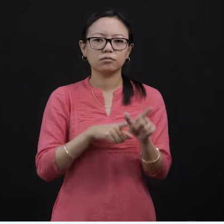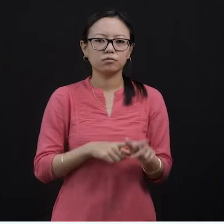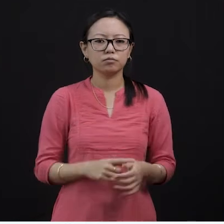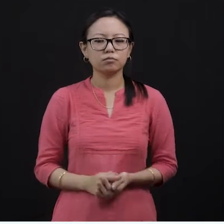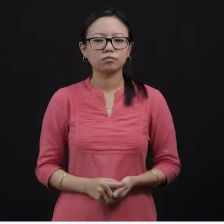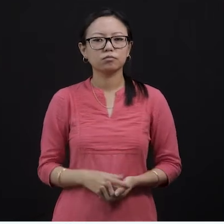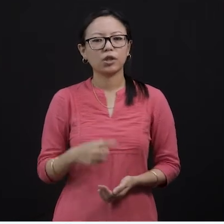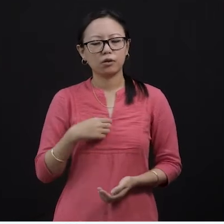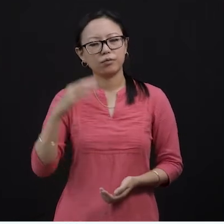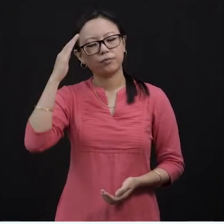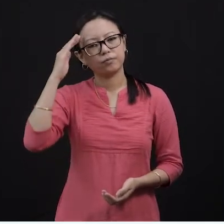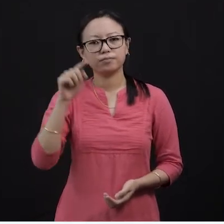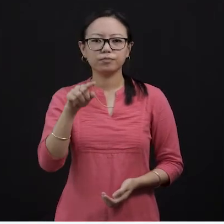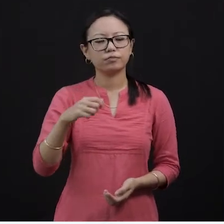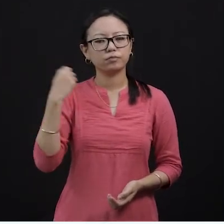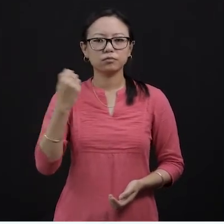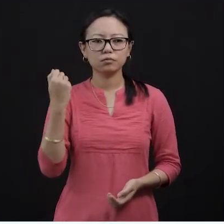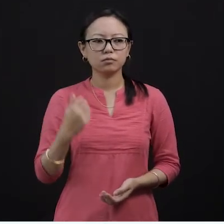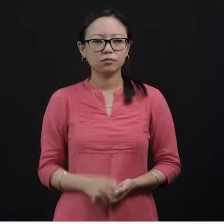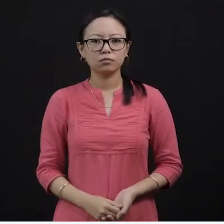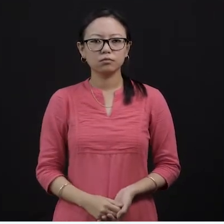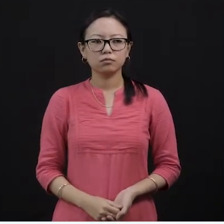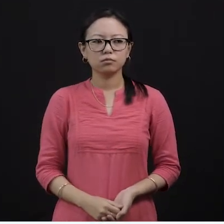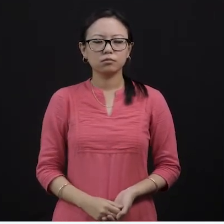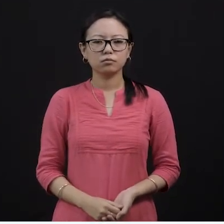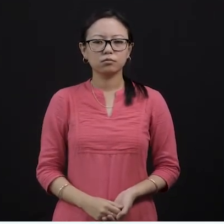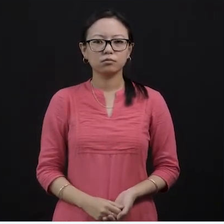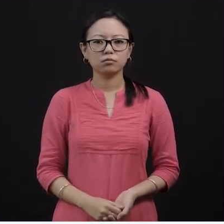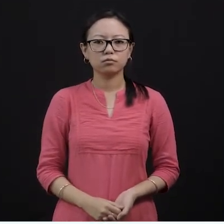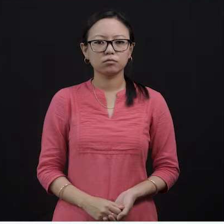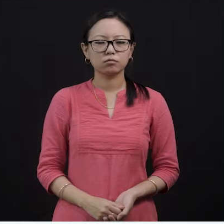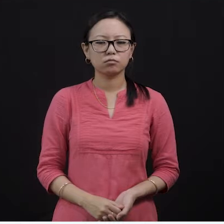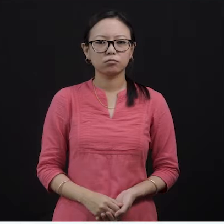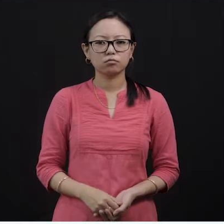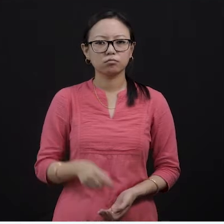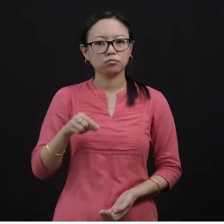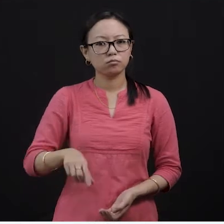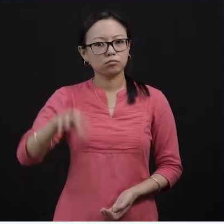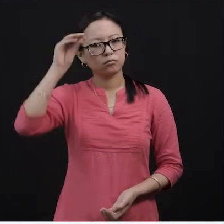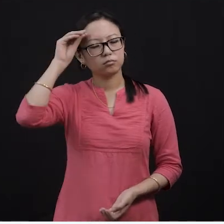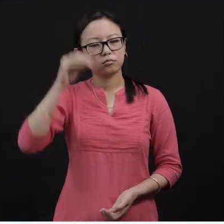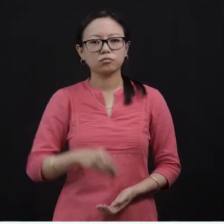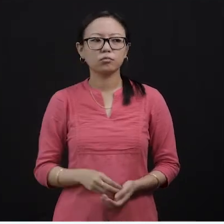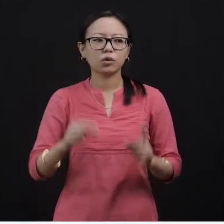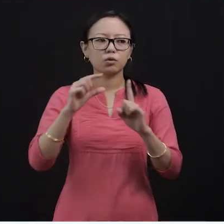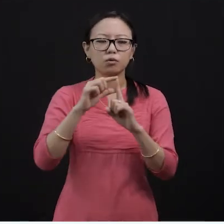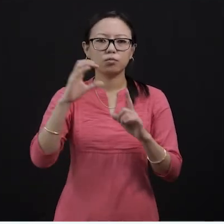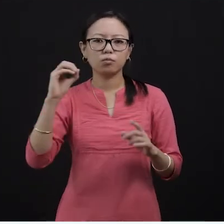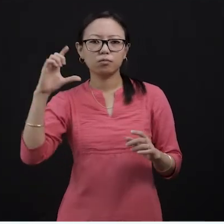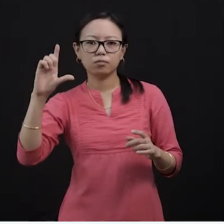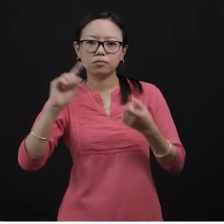this. Now, dear students, we are going to learn about the pole of the